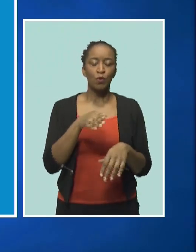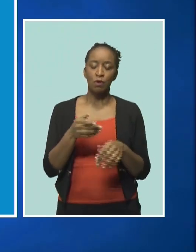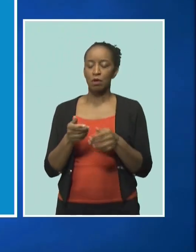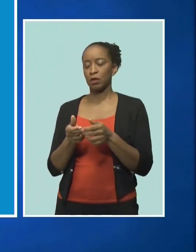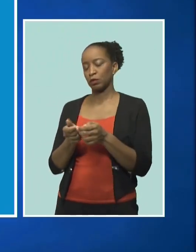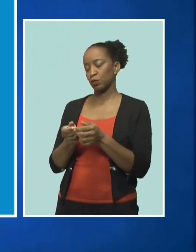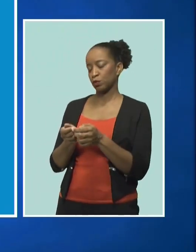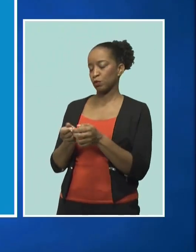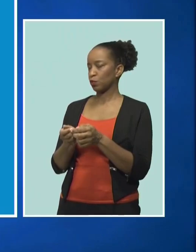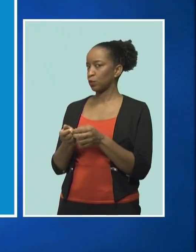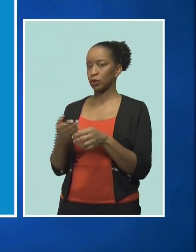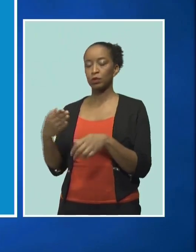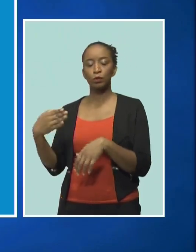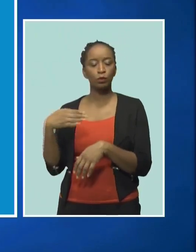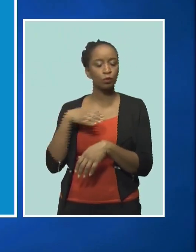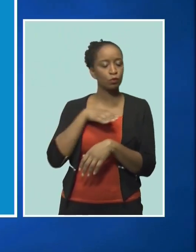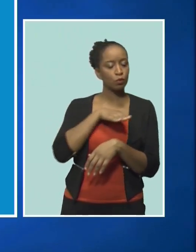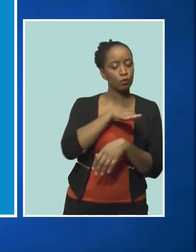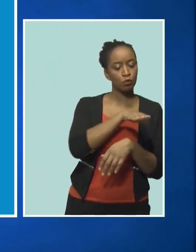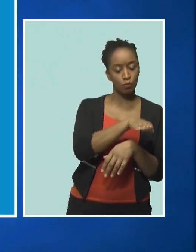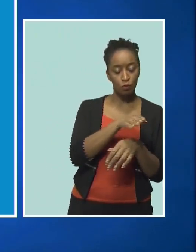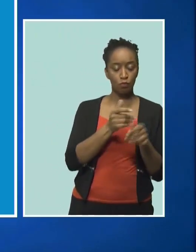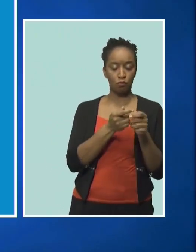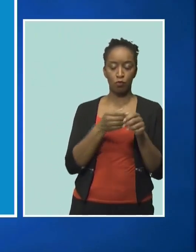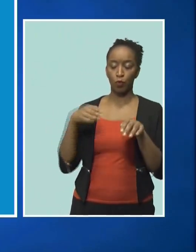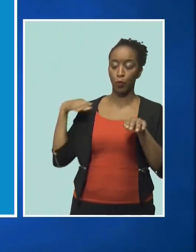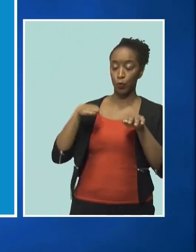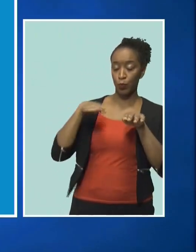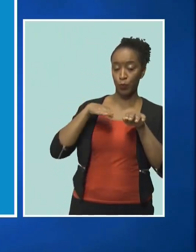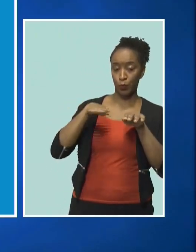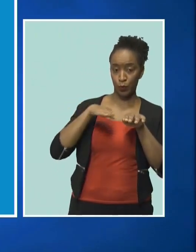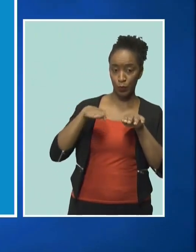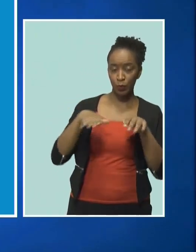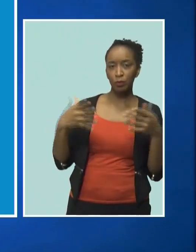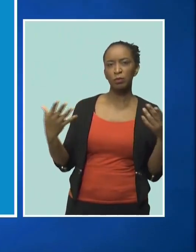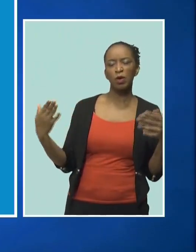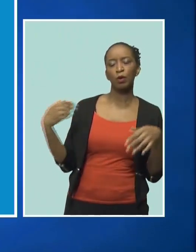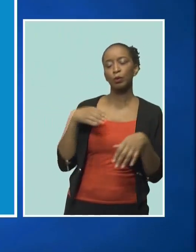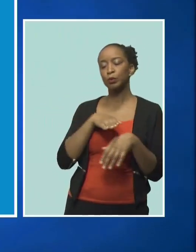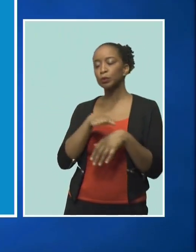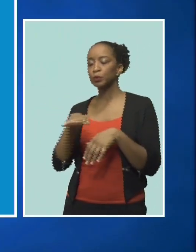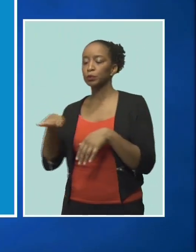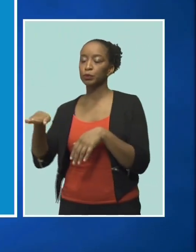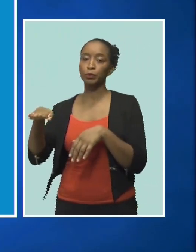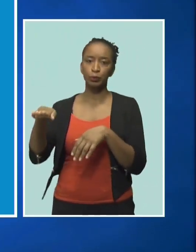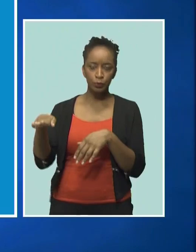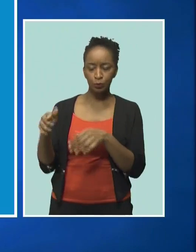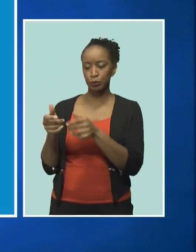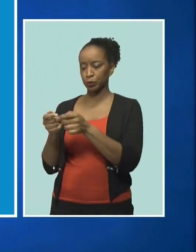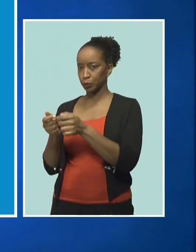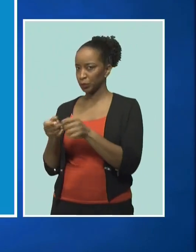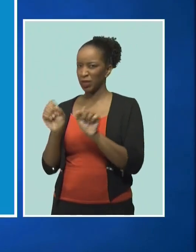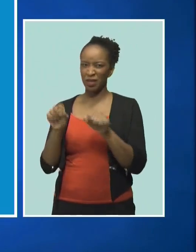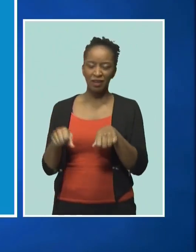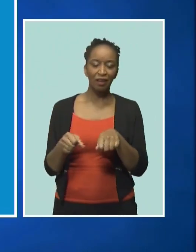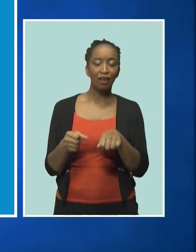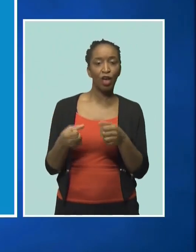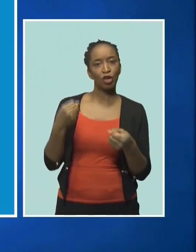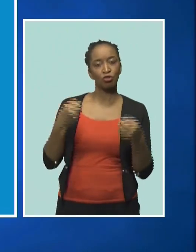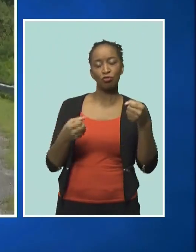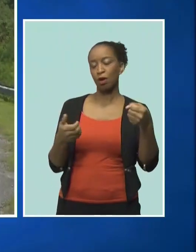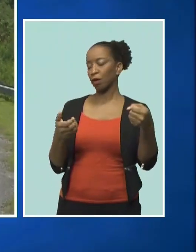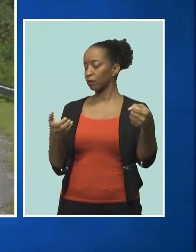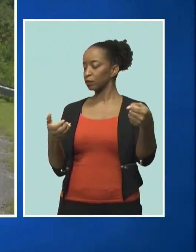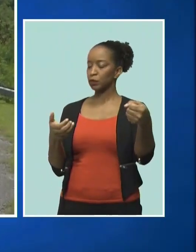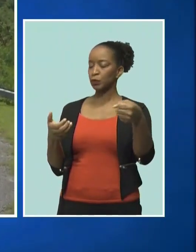road, wait until you get to a stop where you can check the messages, but you simply cannot drive safely and check your messages at the same